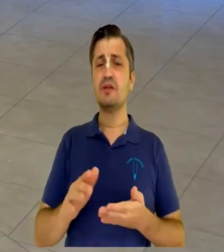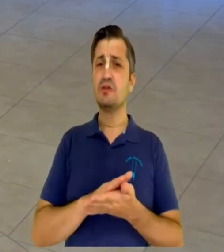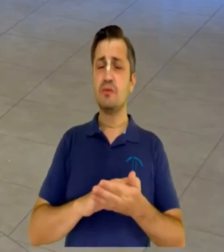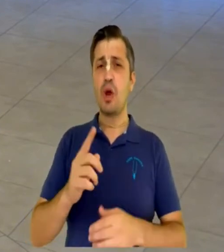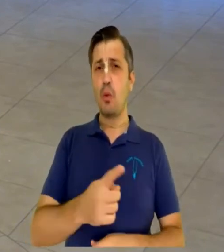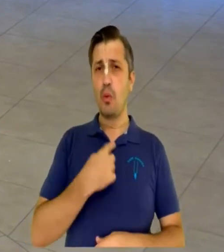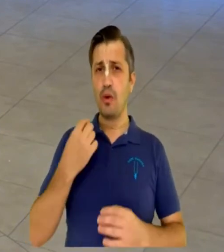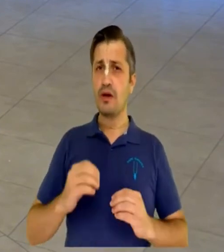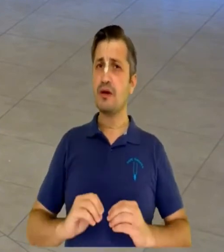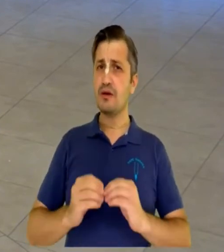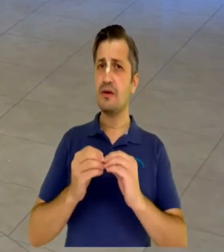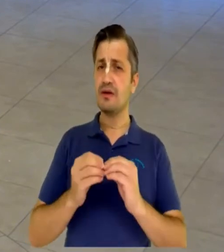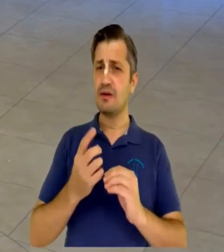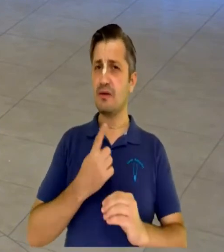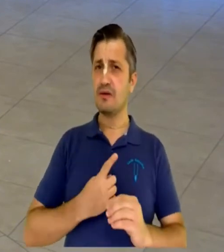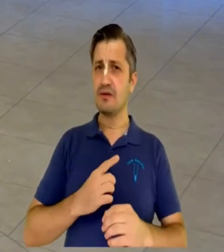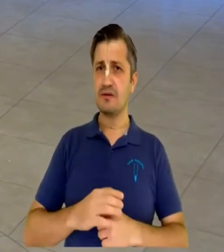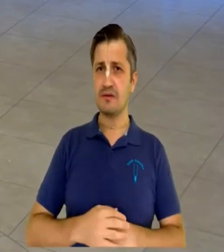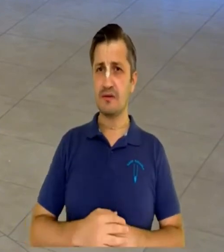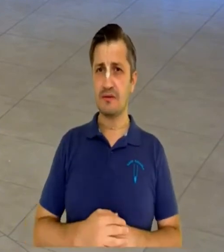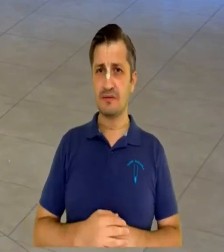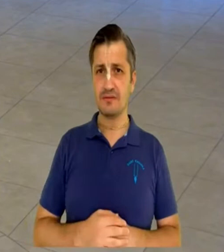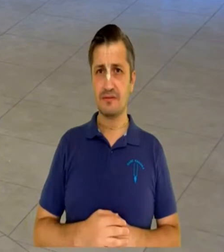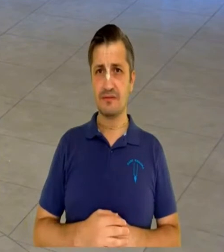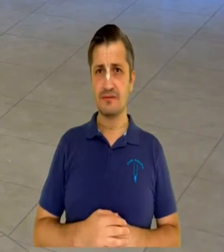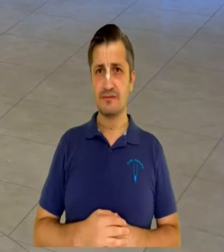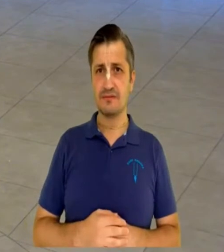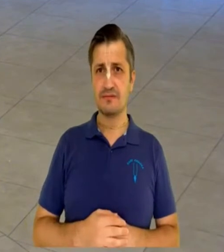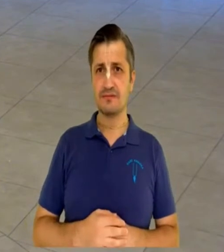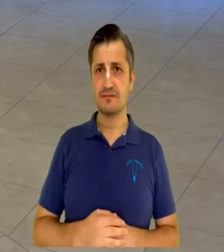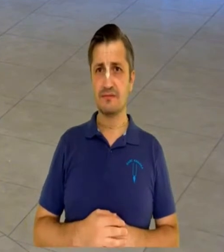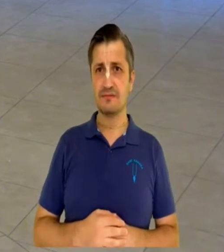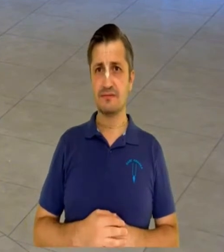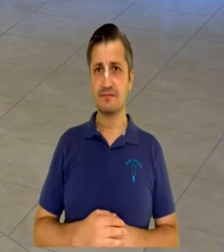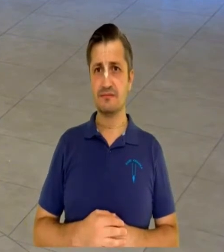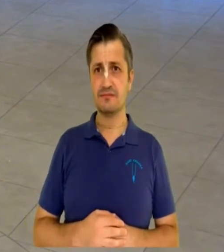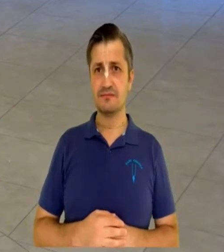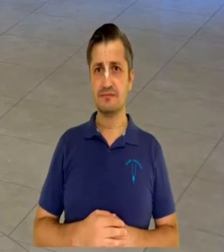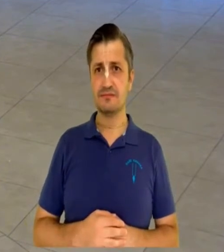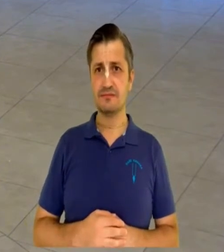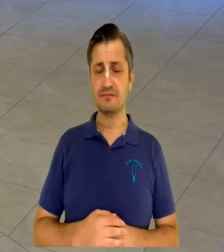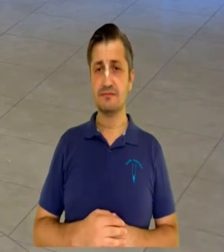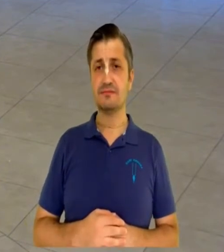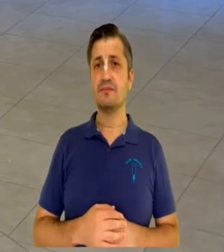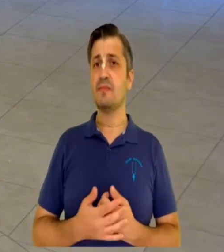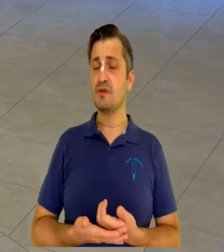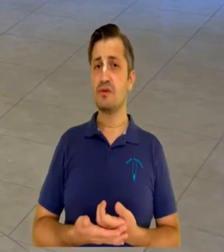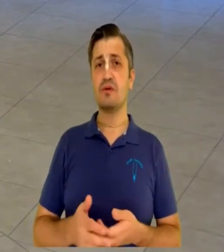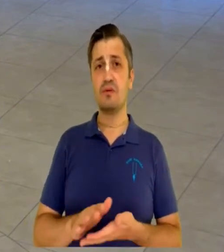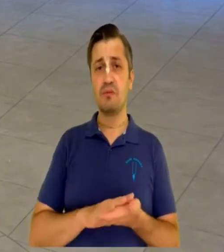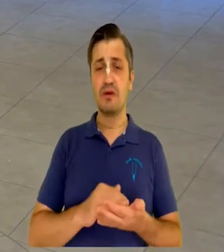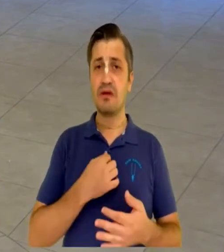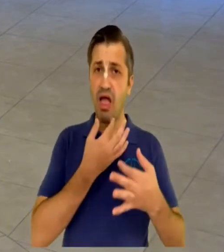completely voluntary and it's completely based on a free will. And so then the Paramatma, this is also described because